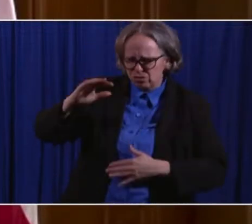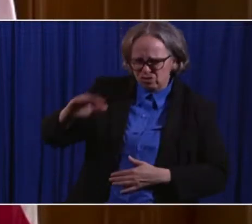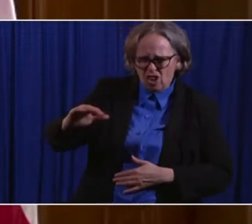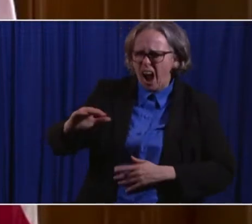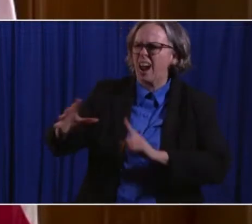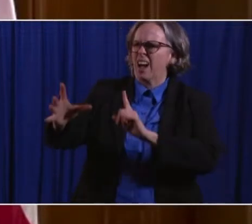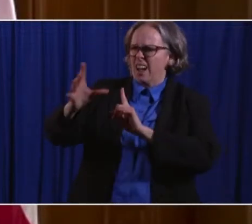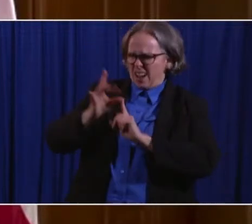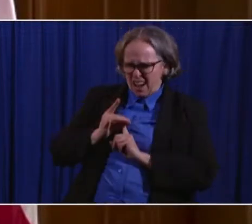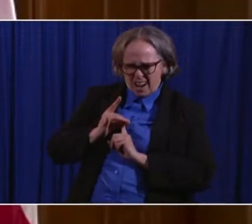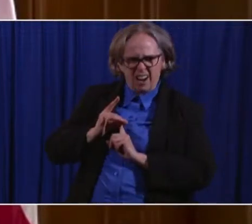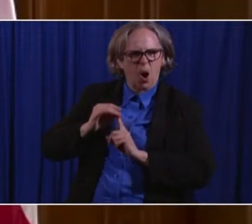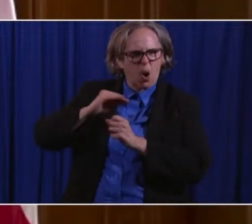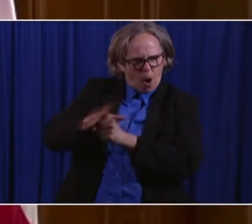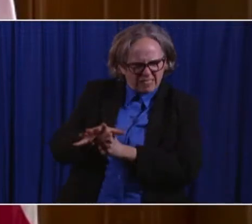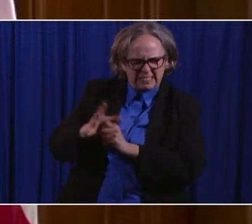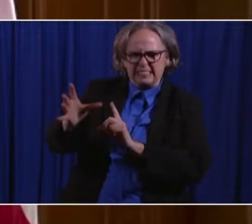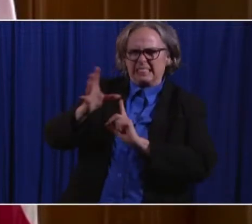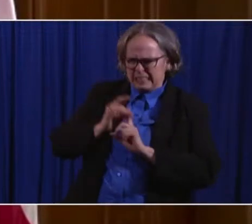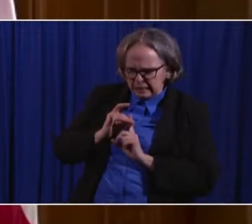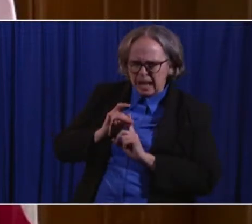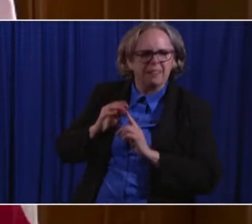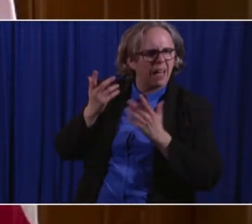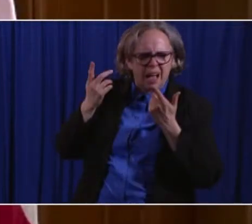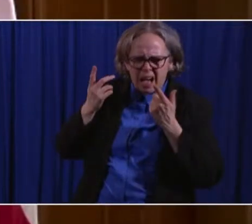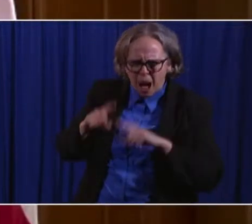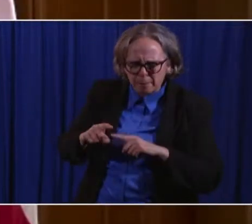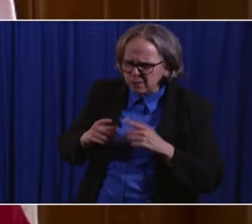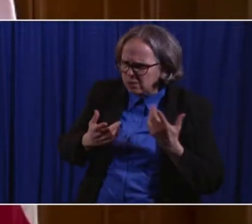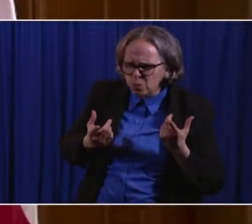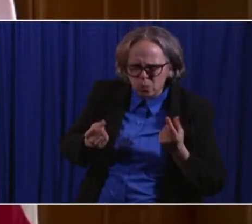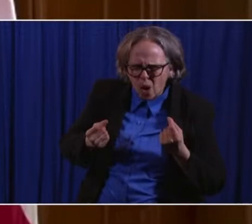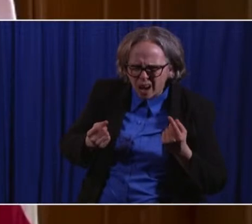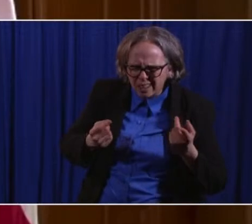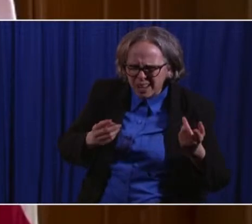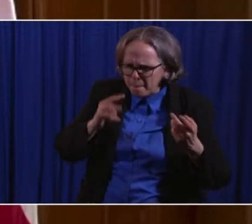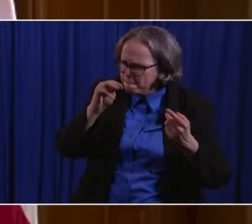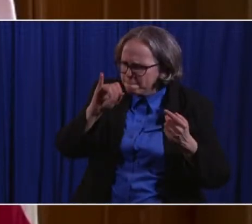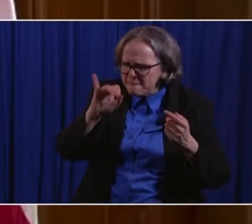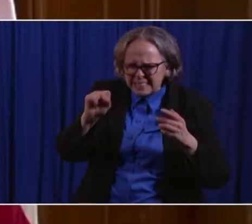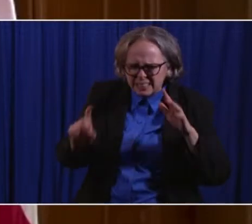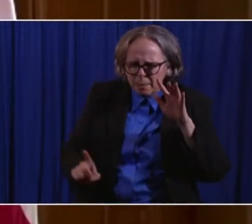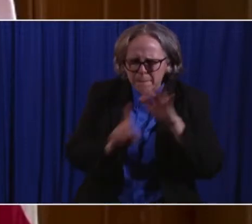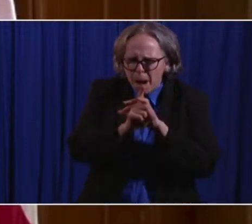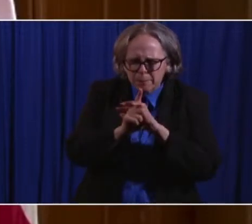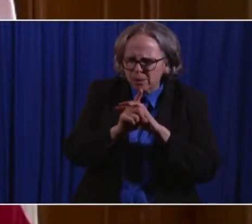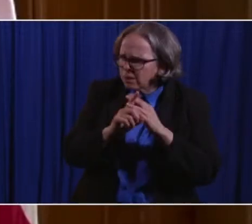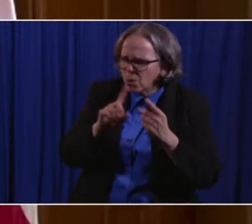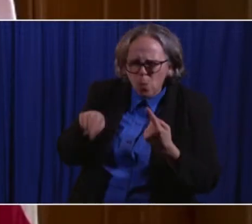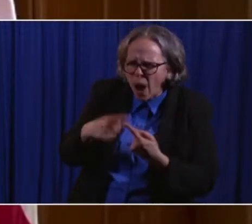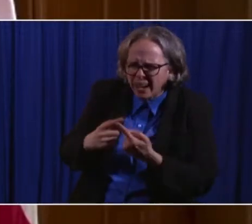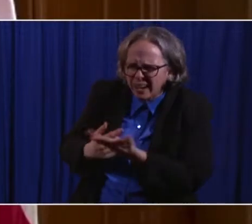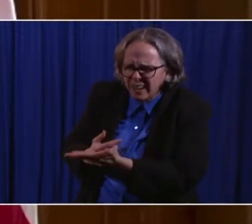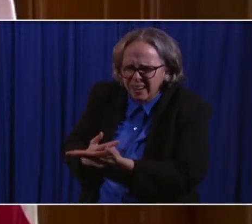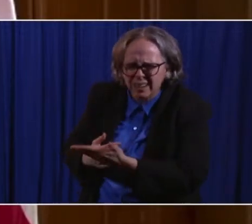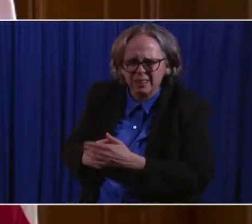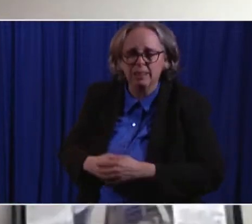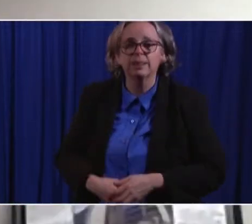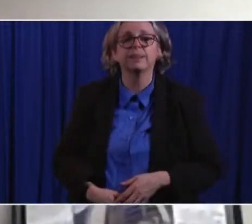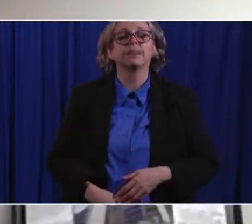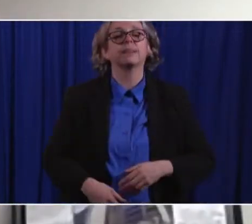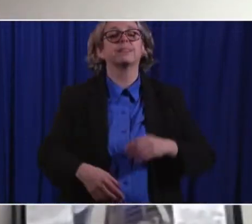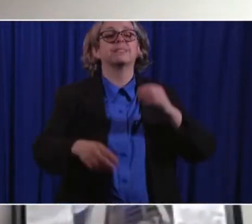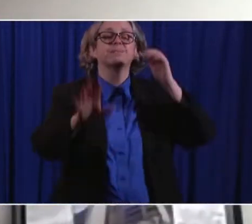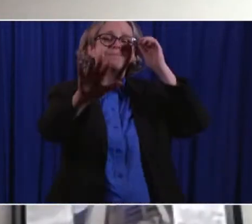would I start looking for this to see if this is occurring, or what's the normal progression if that happens? Normally